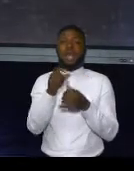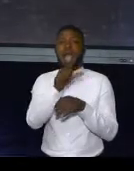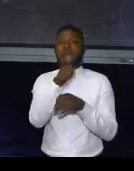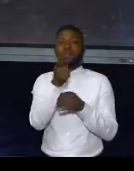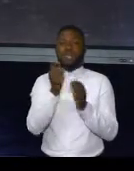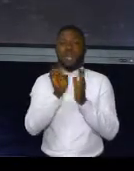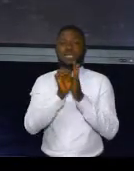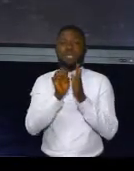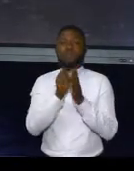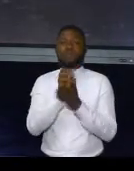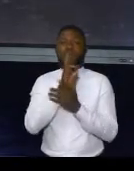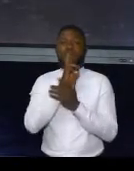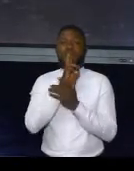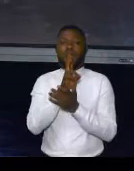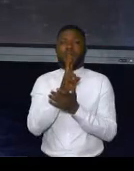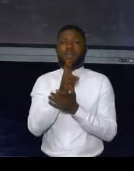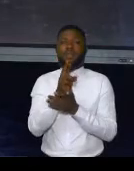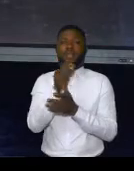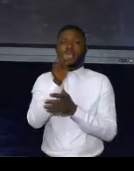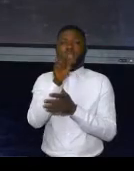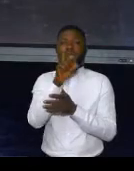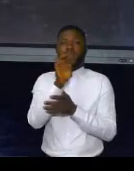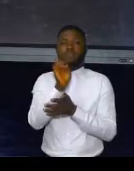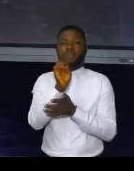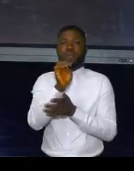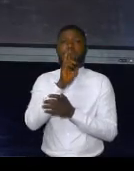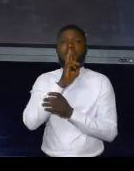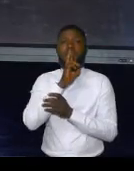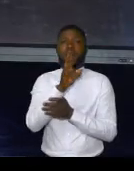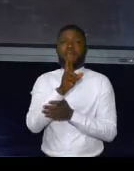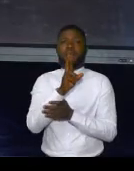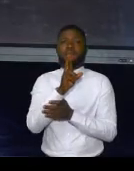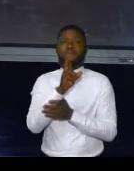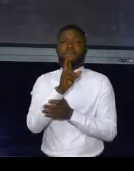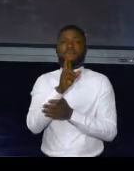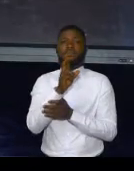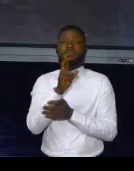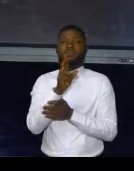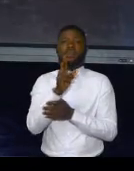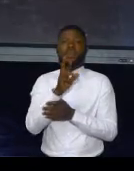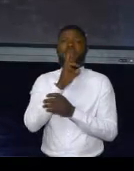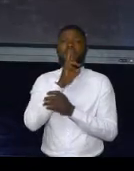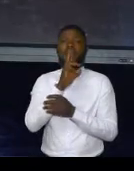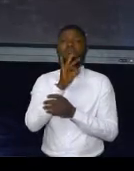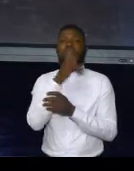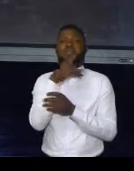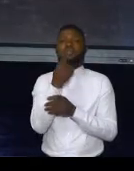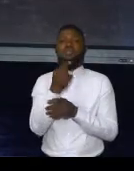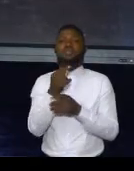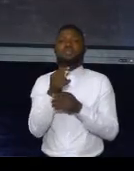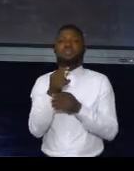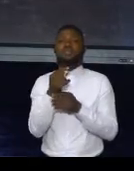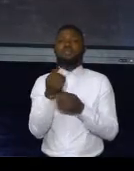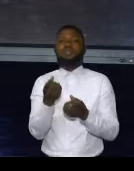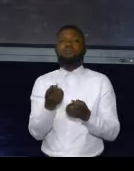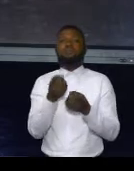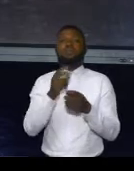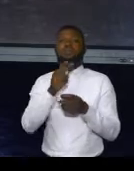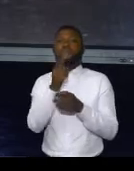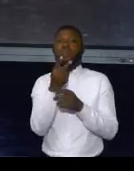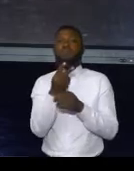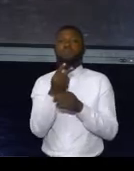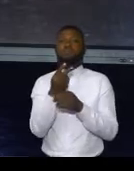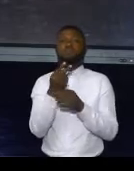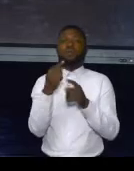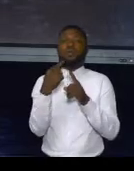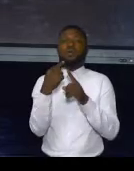Now, this is another example. Are. A-R-E. Are. Are is the plural form of the word is